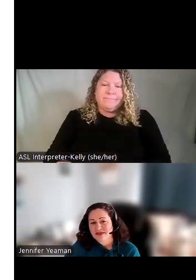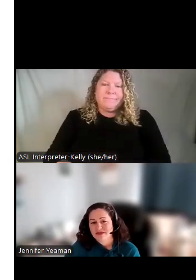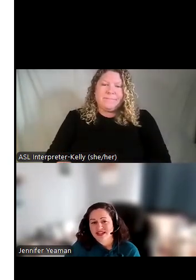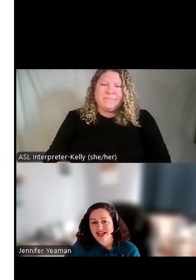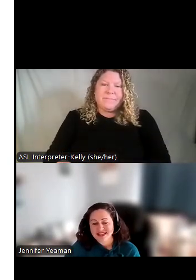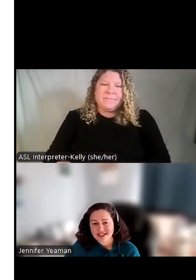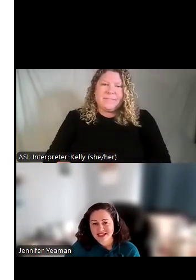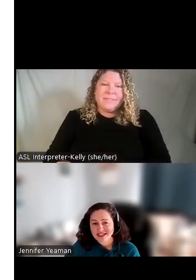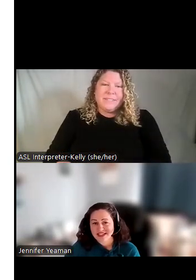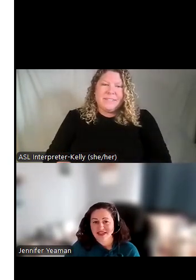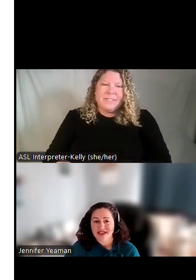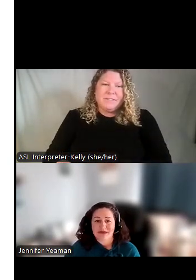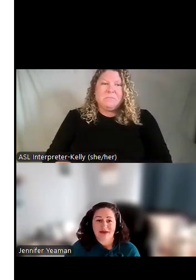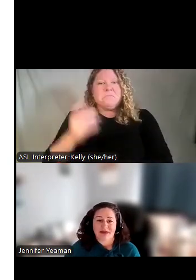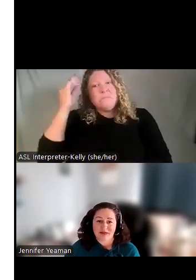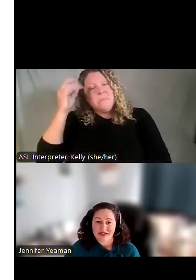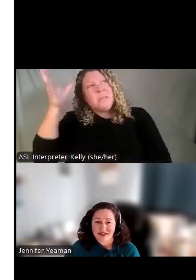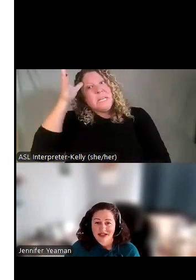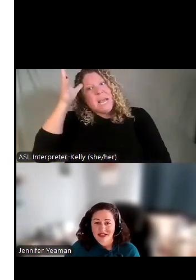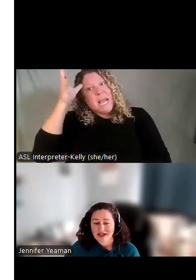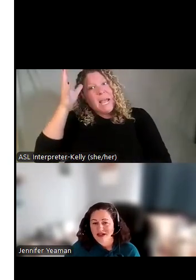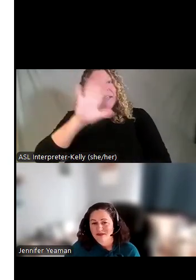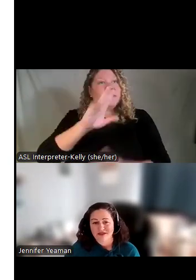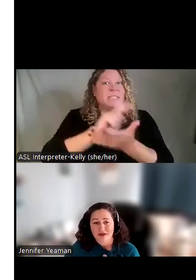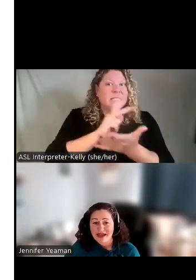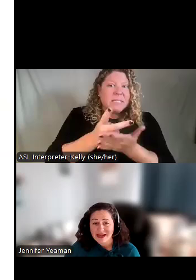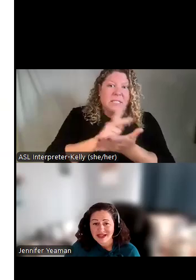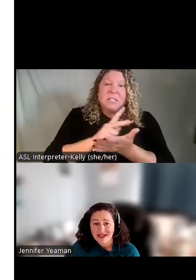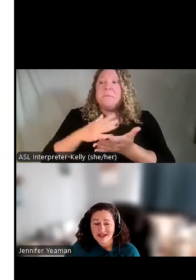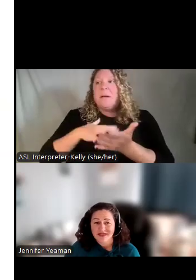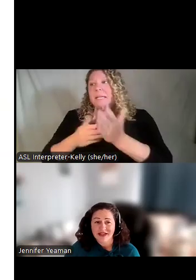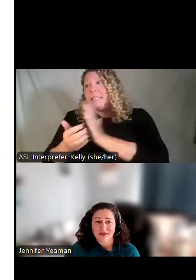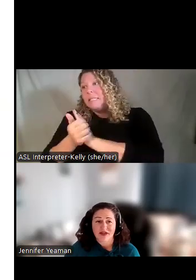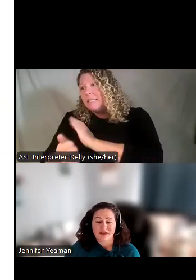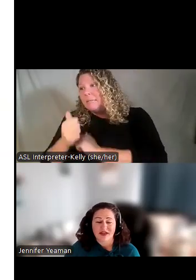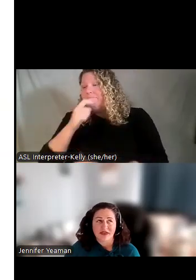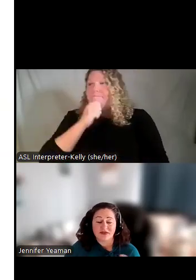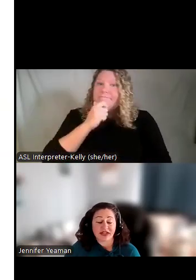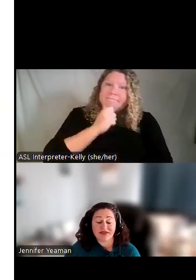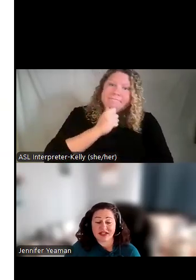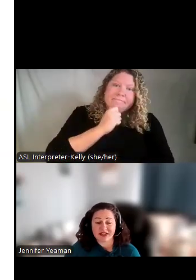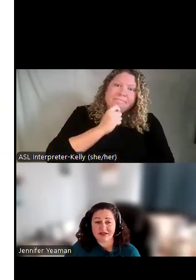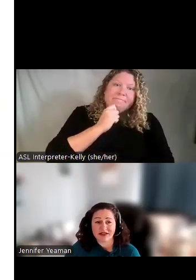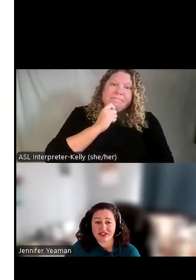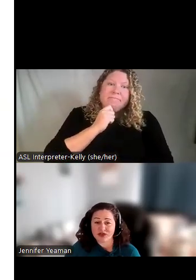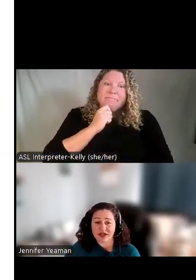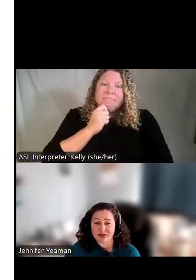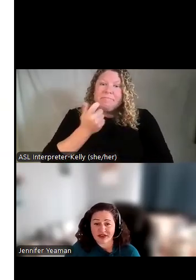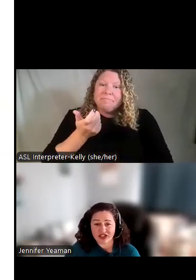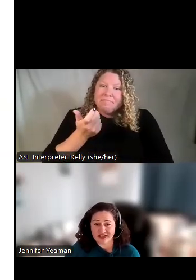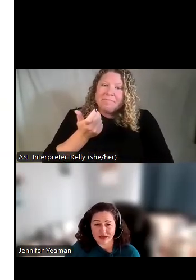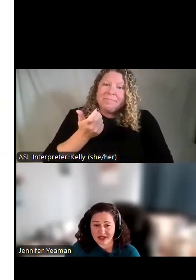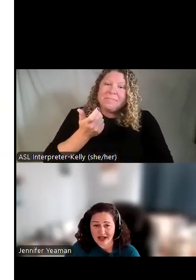So thinking about my dad's kitchen, thinking about my ability for baking, thinking about the forgiveness of any